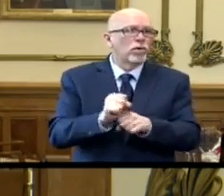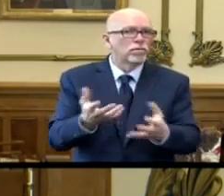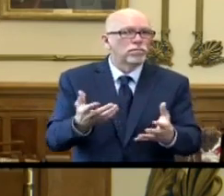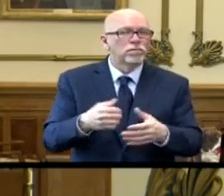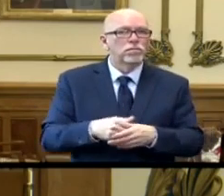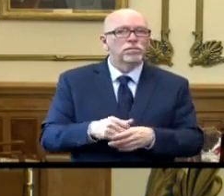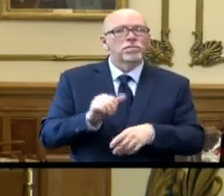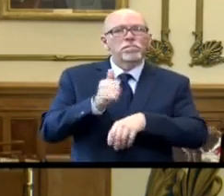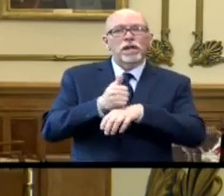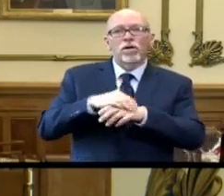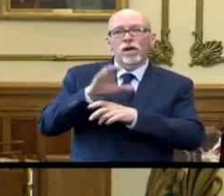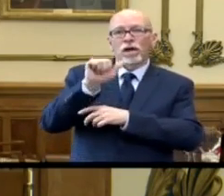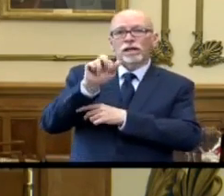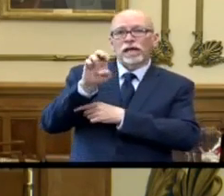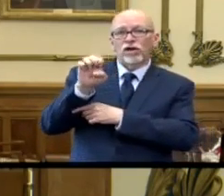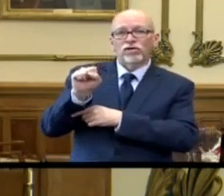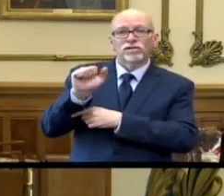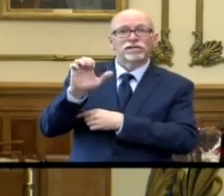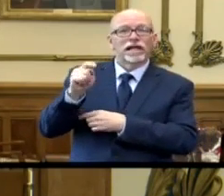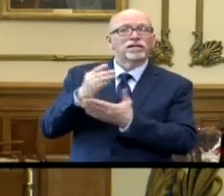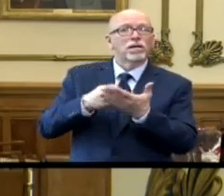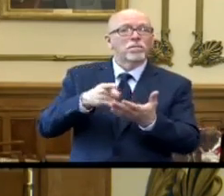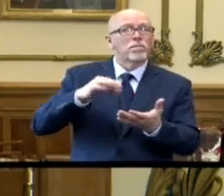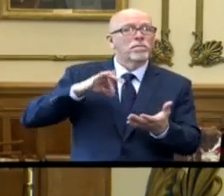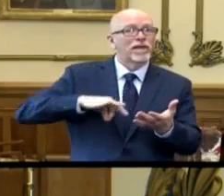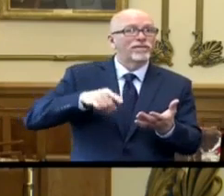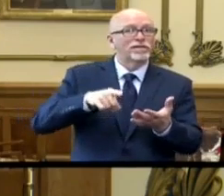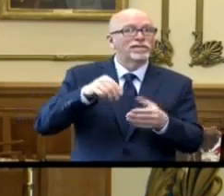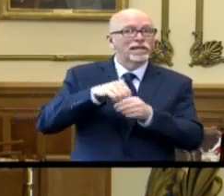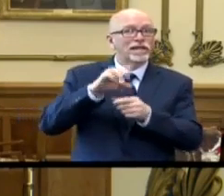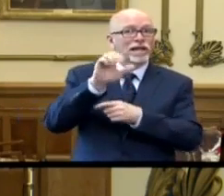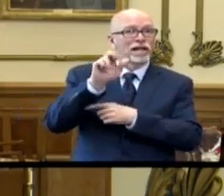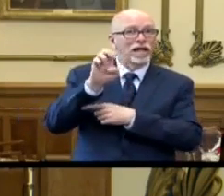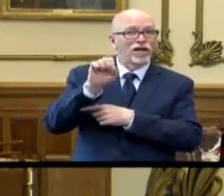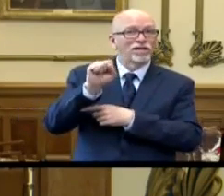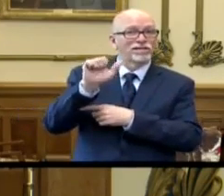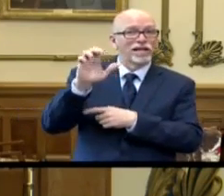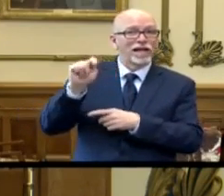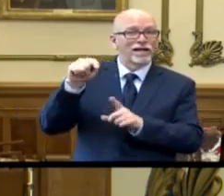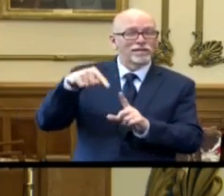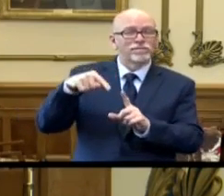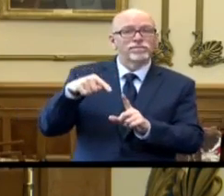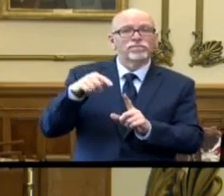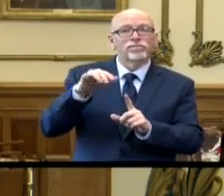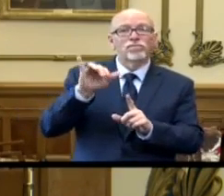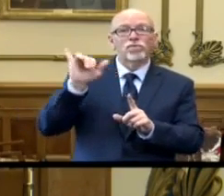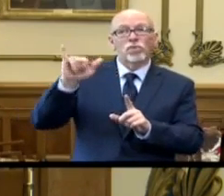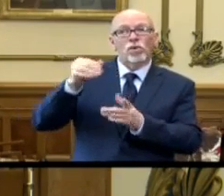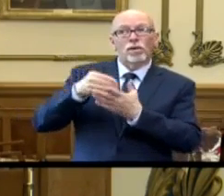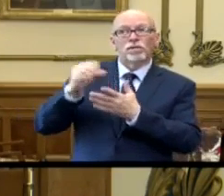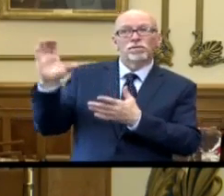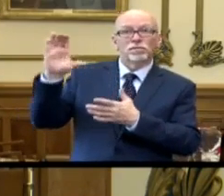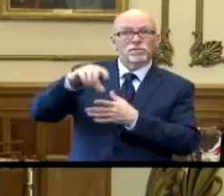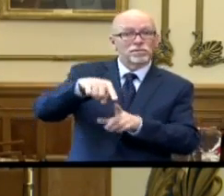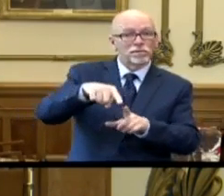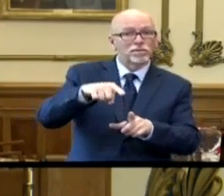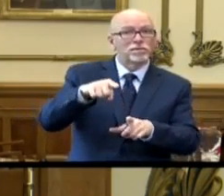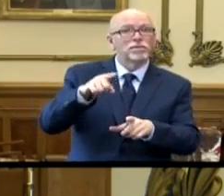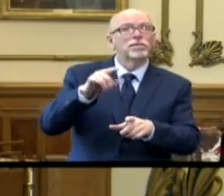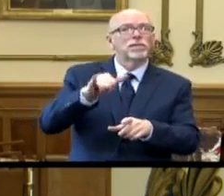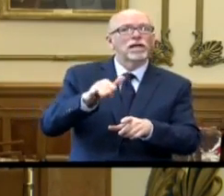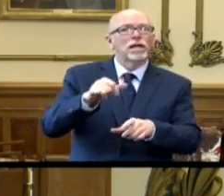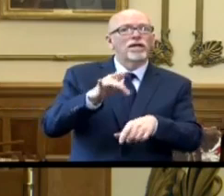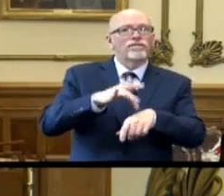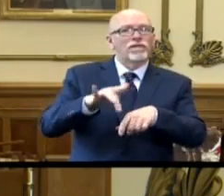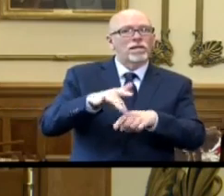Based upon the CARES Act, some of the benefits that are laid out under the CARES Act, those benefits are available when